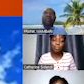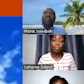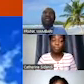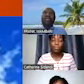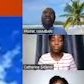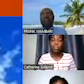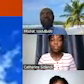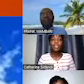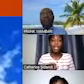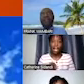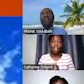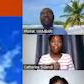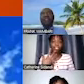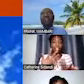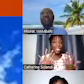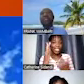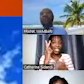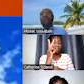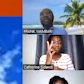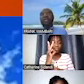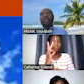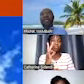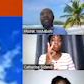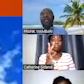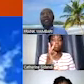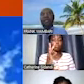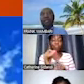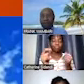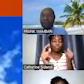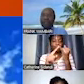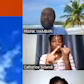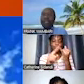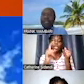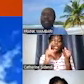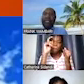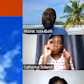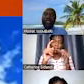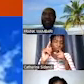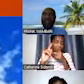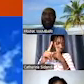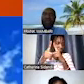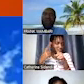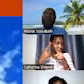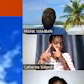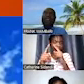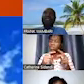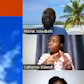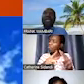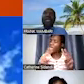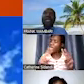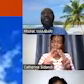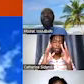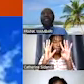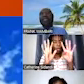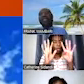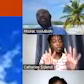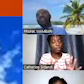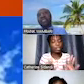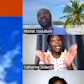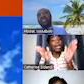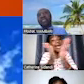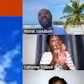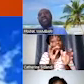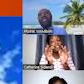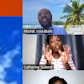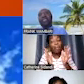3 things. First, you need to reflect, as I said, is very important. And in case that person does